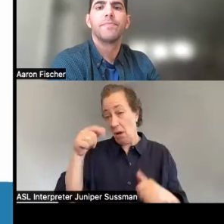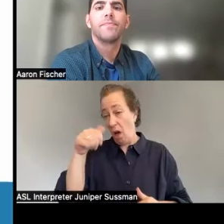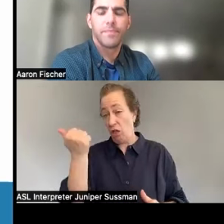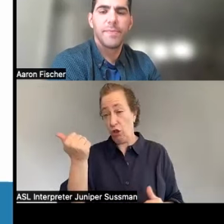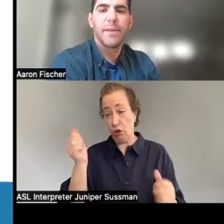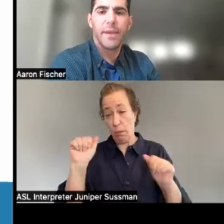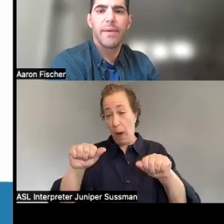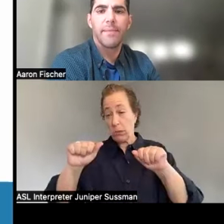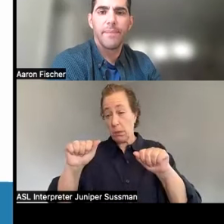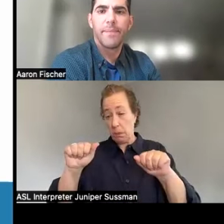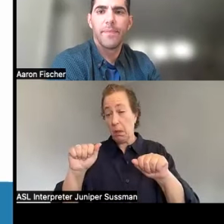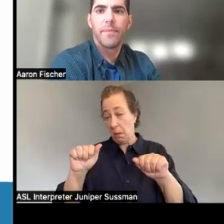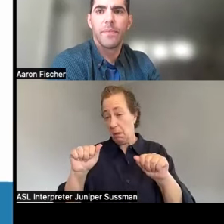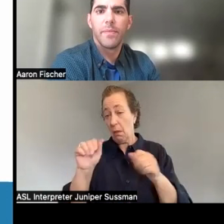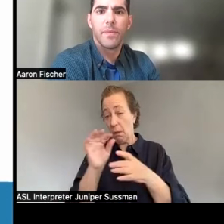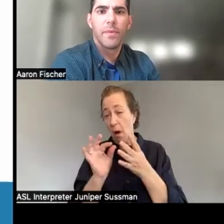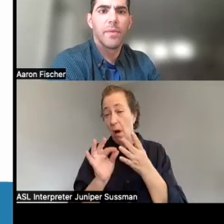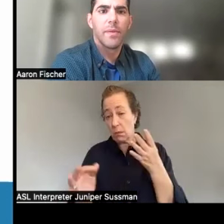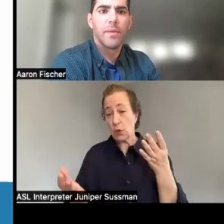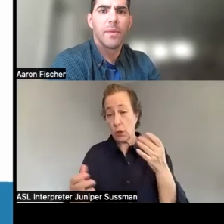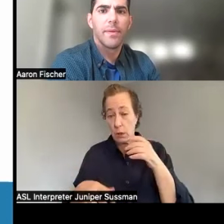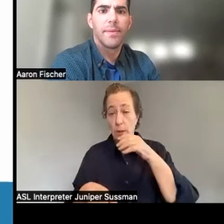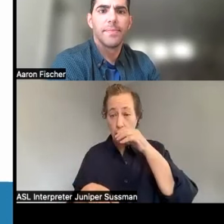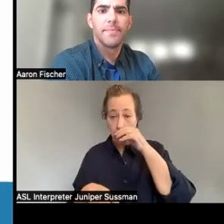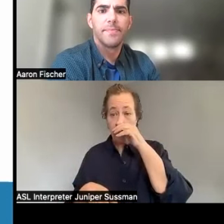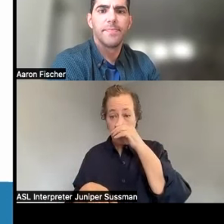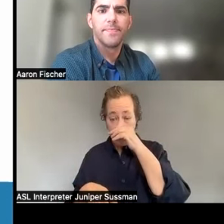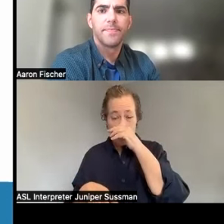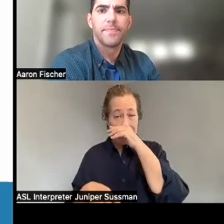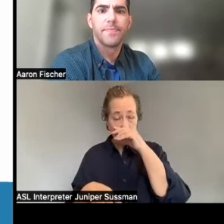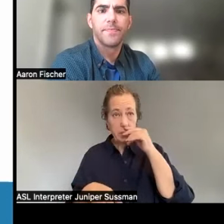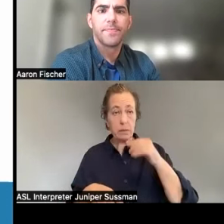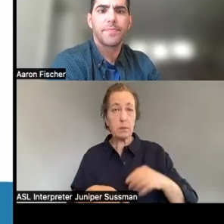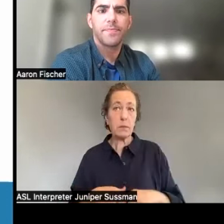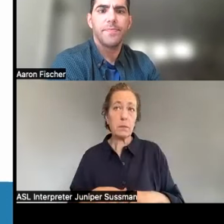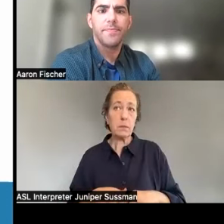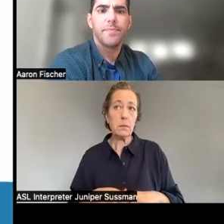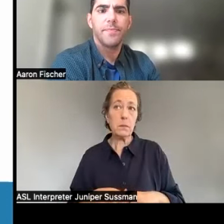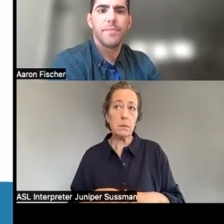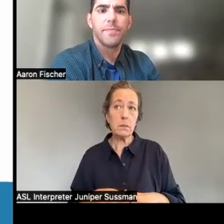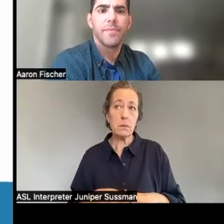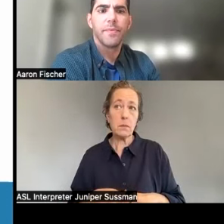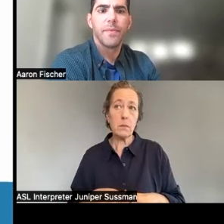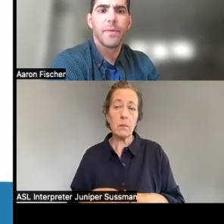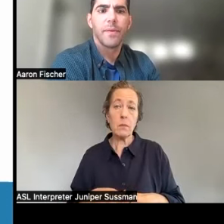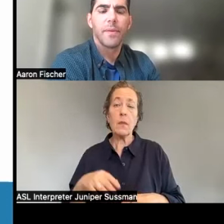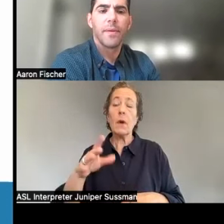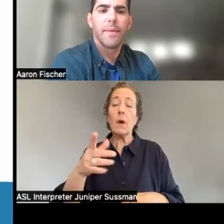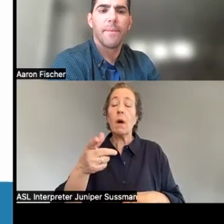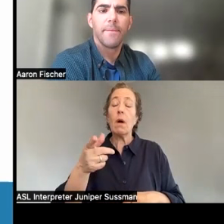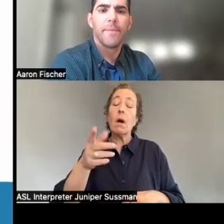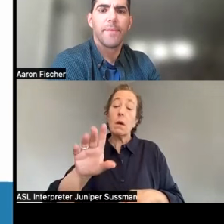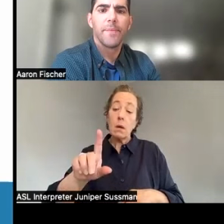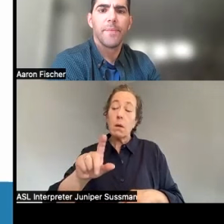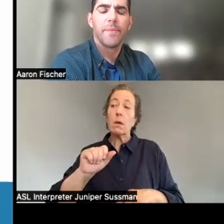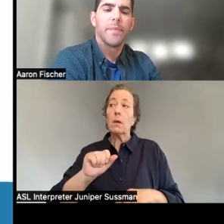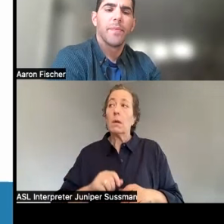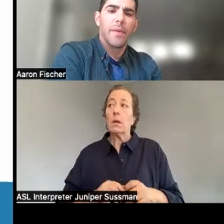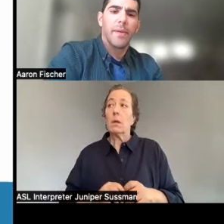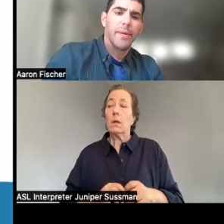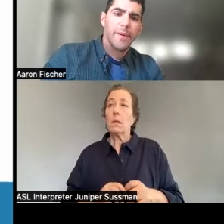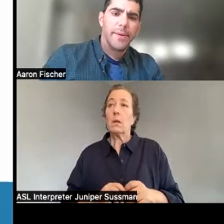accommodation. So Yeah, that's certainly a possibility. And then although